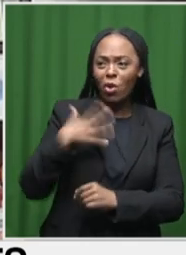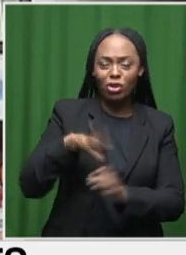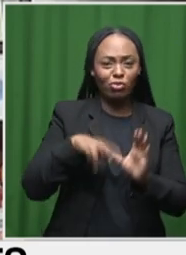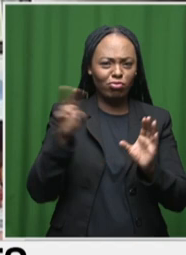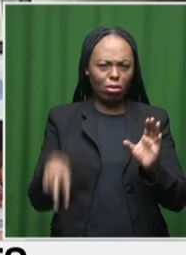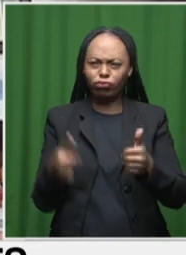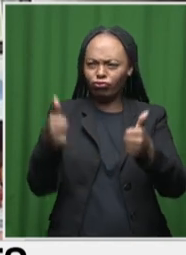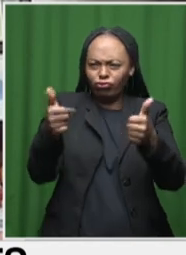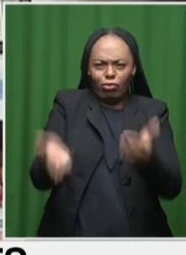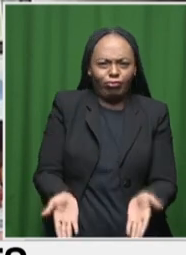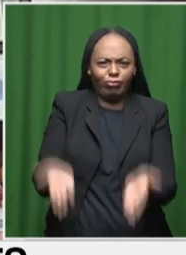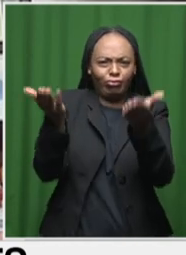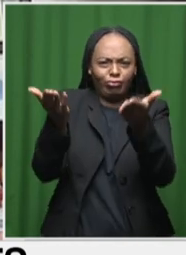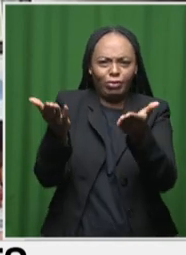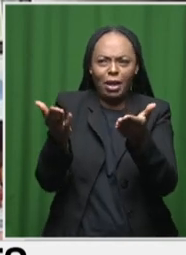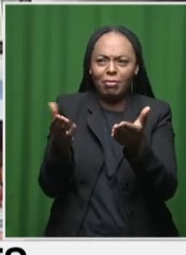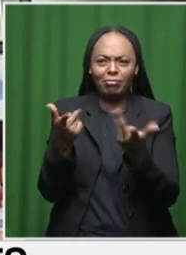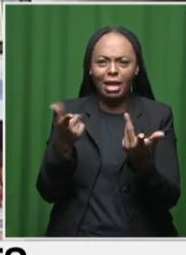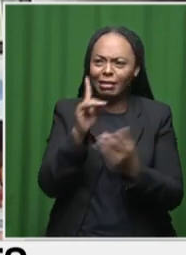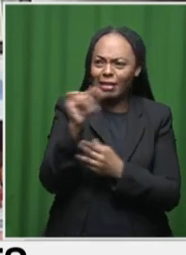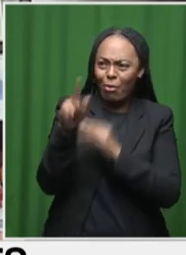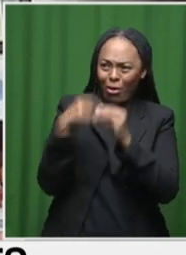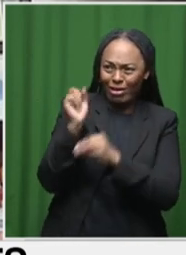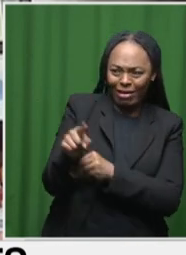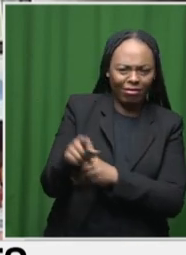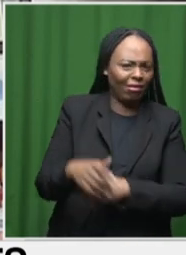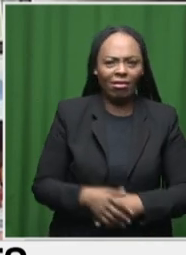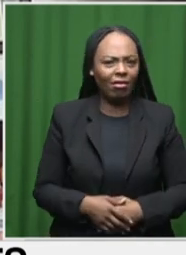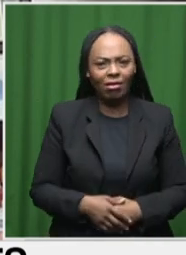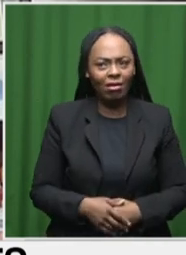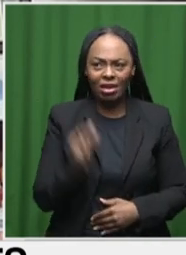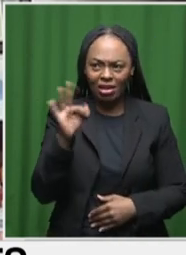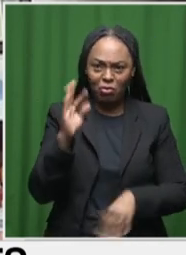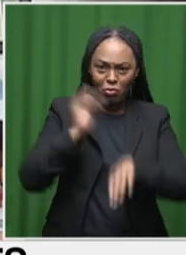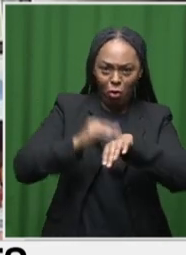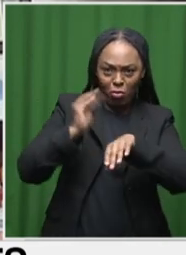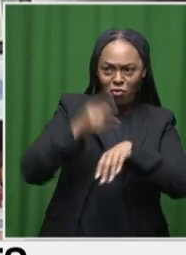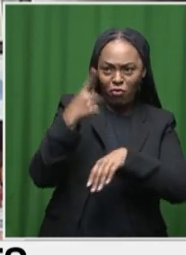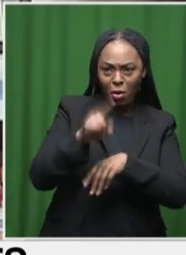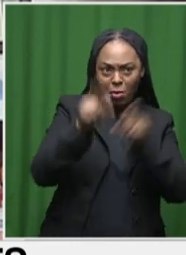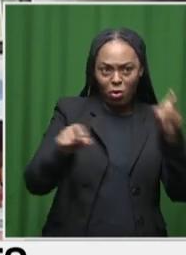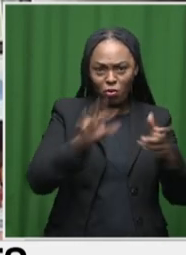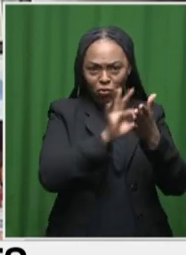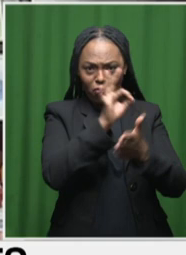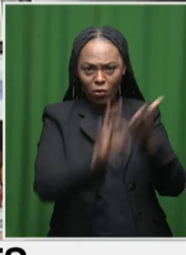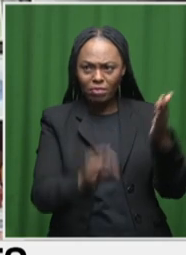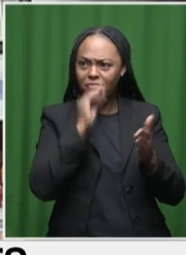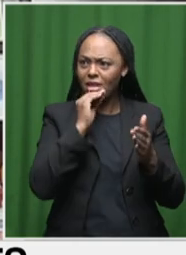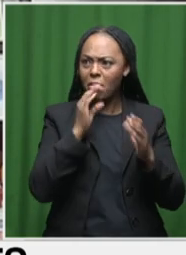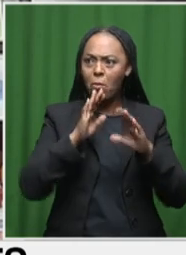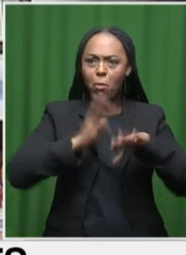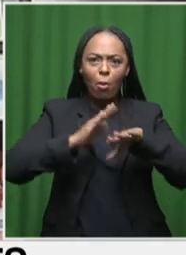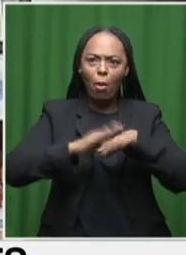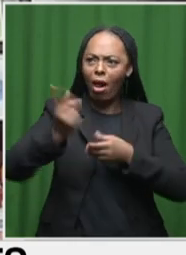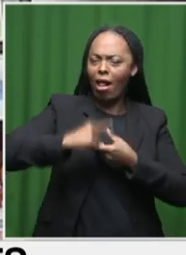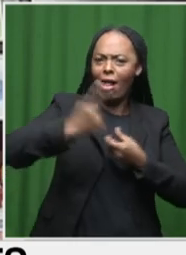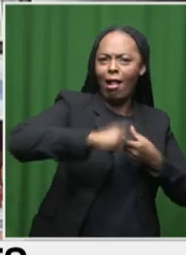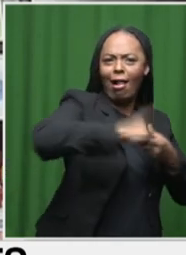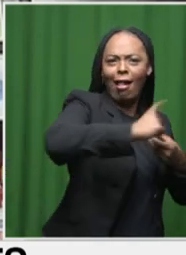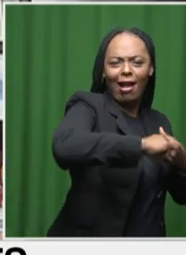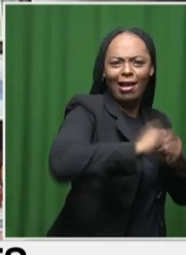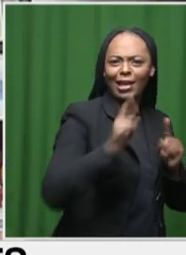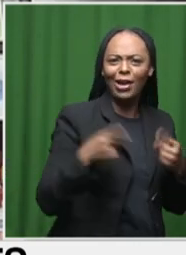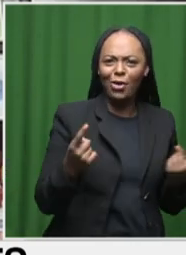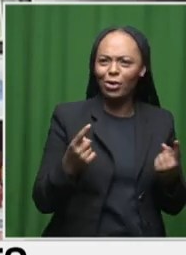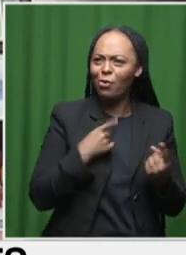don't think the party's all about that. If it were to be a big problem for the voters, we would not be rising as fast as we are